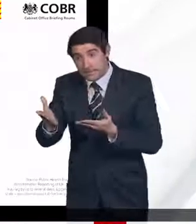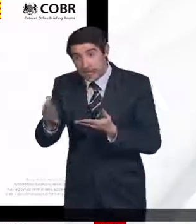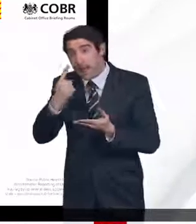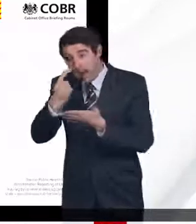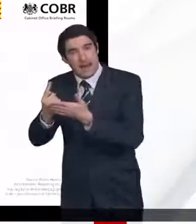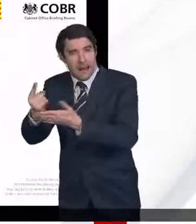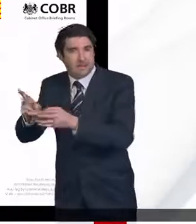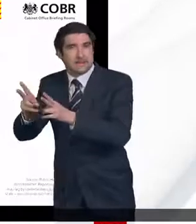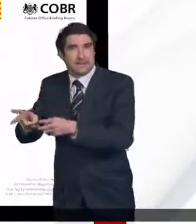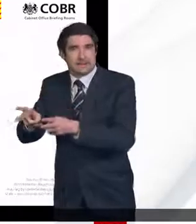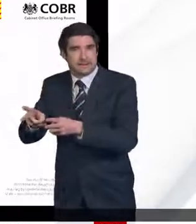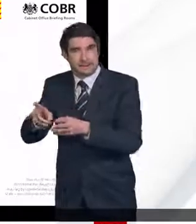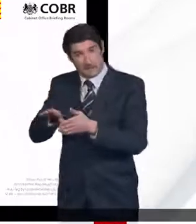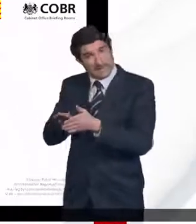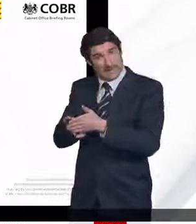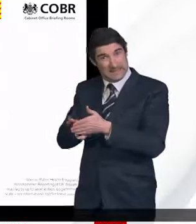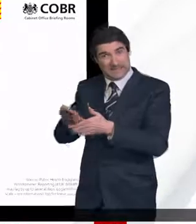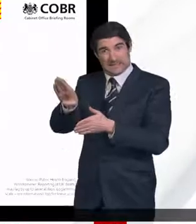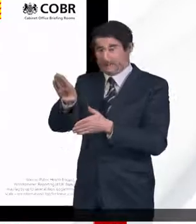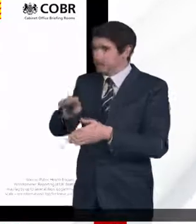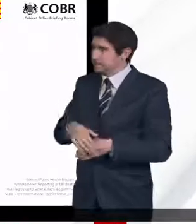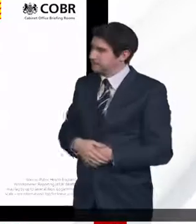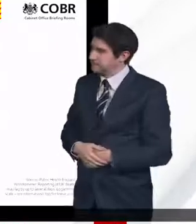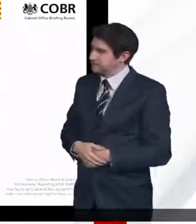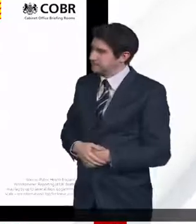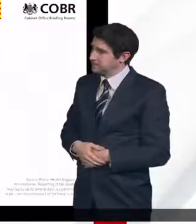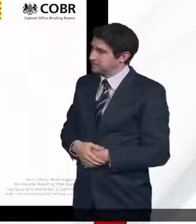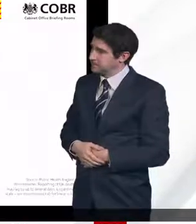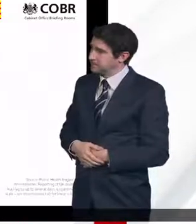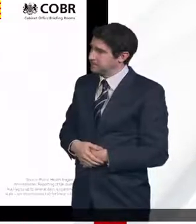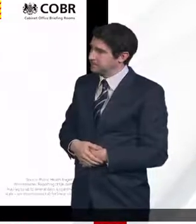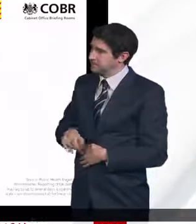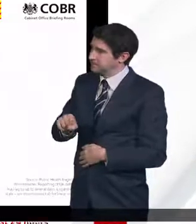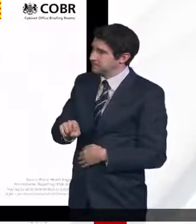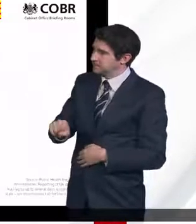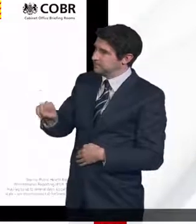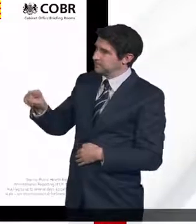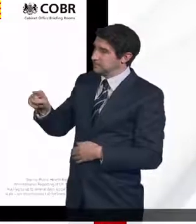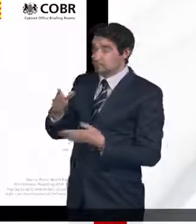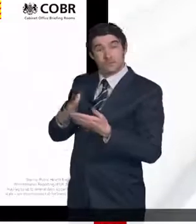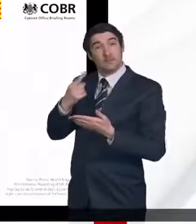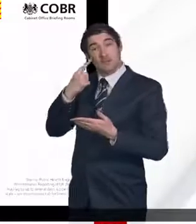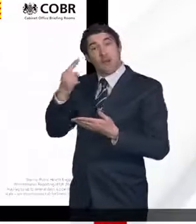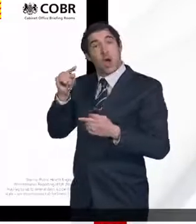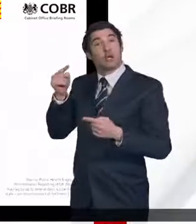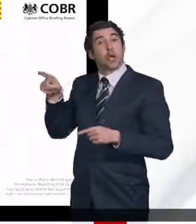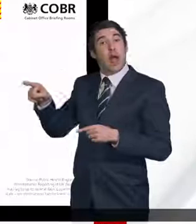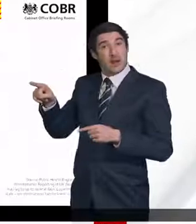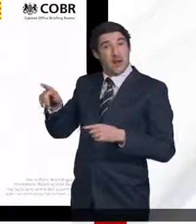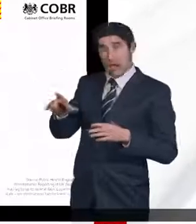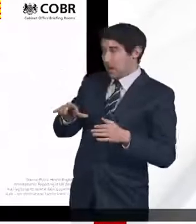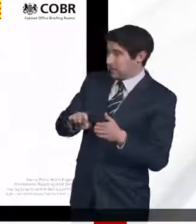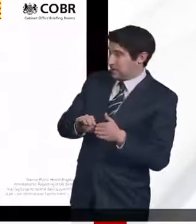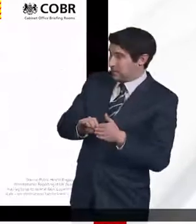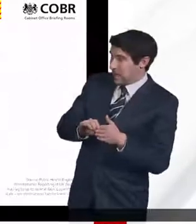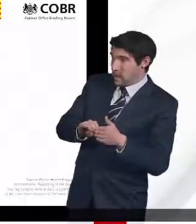that China, over time, has flattened that particular line. In other words, the number of deaths have reduced. And